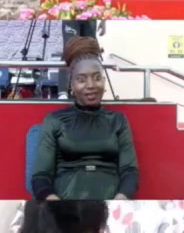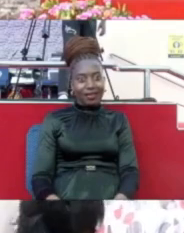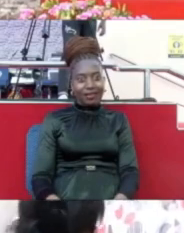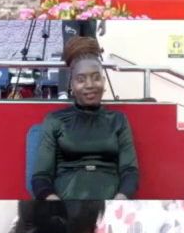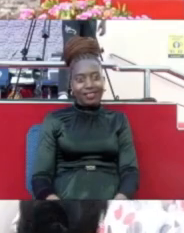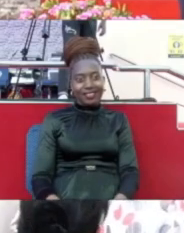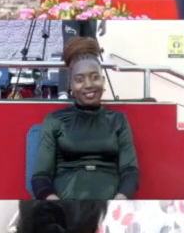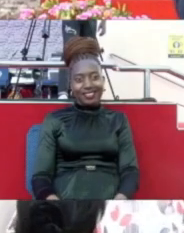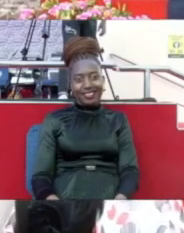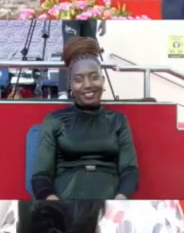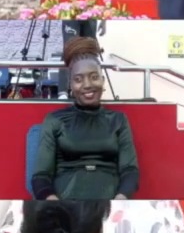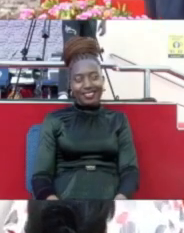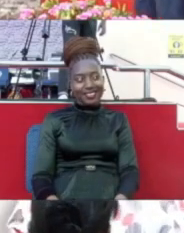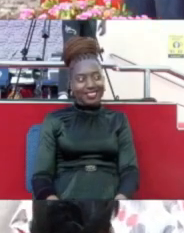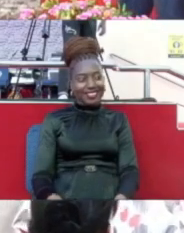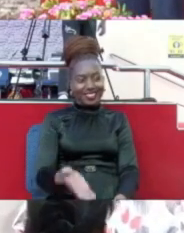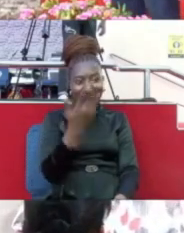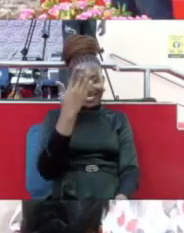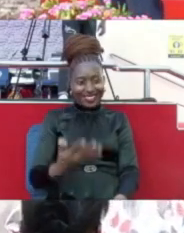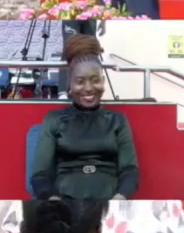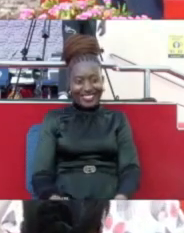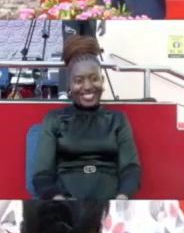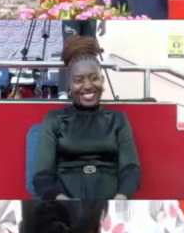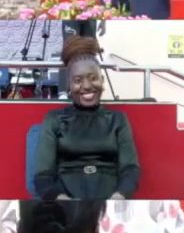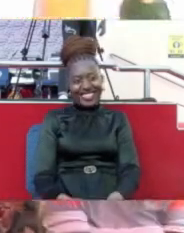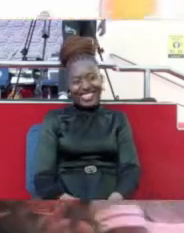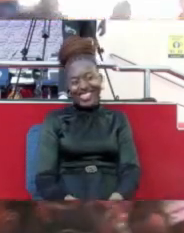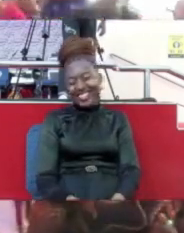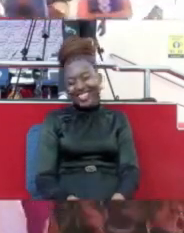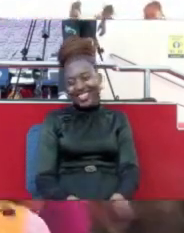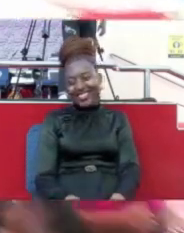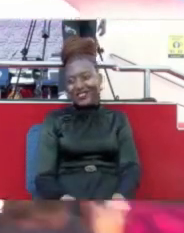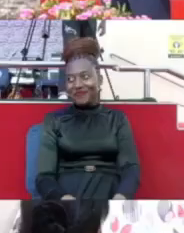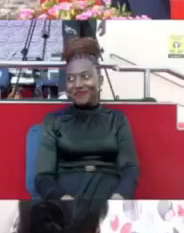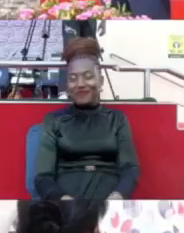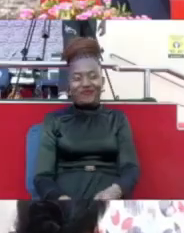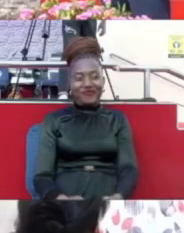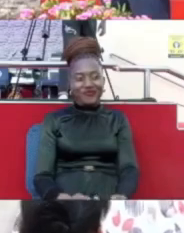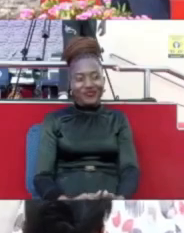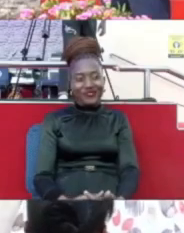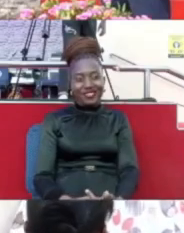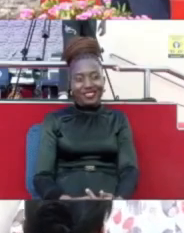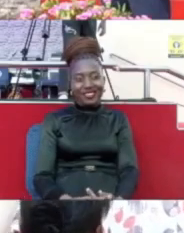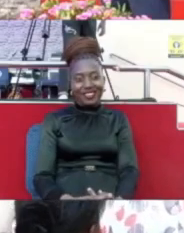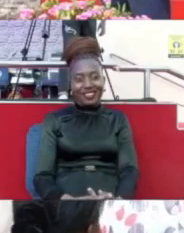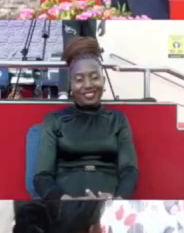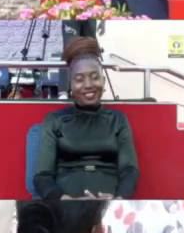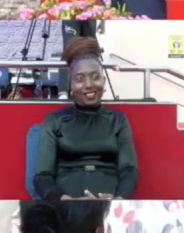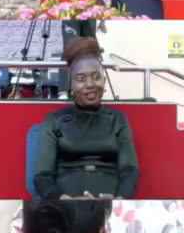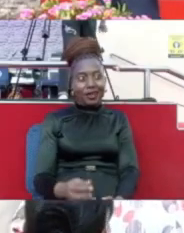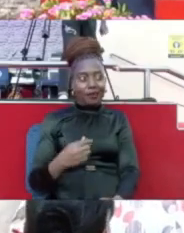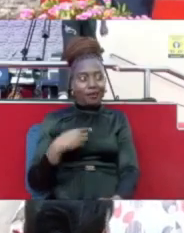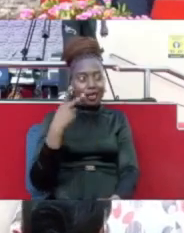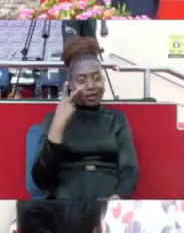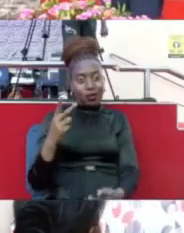see outside, but I saw people on the mezzanine here that we're standing. Nimeona watu wakisimama